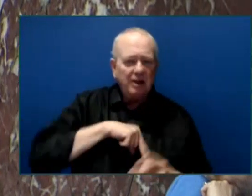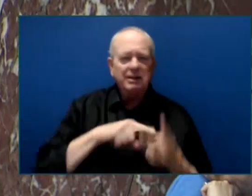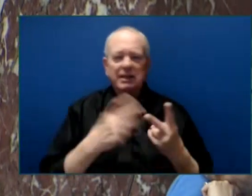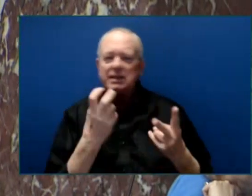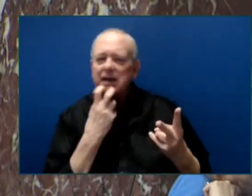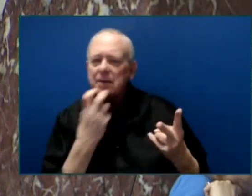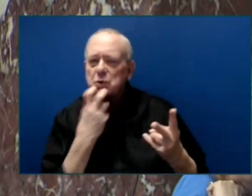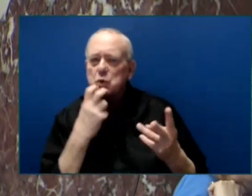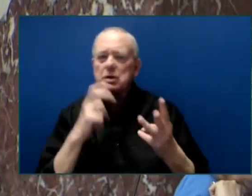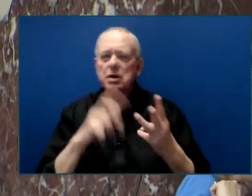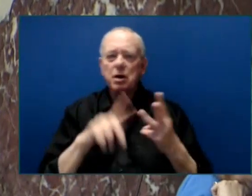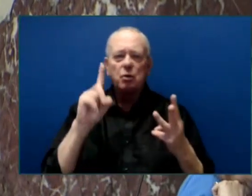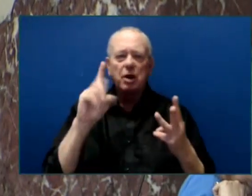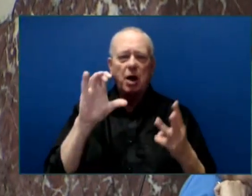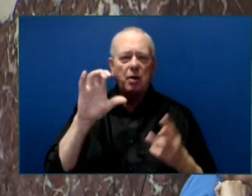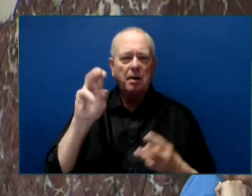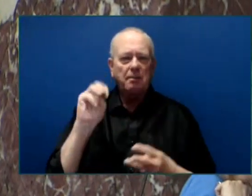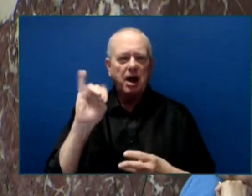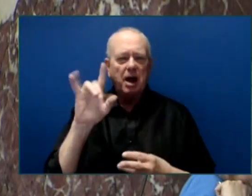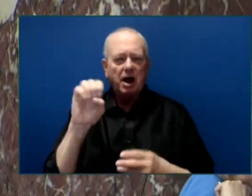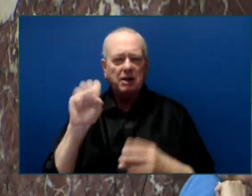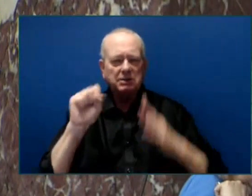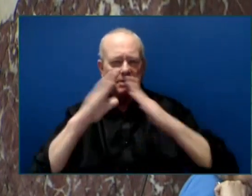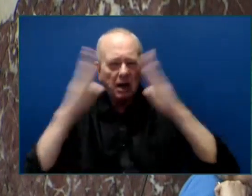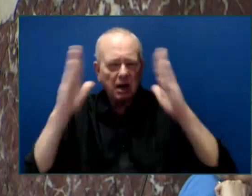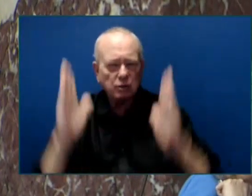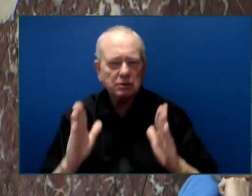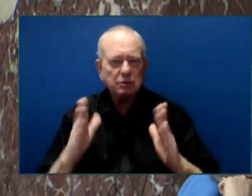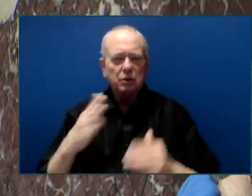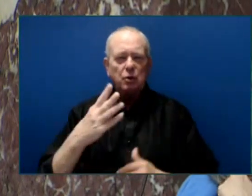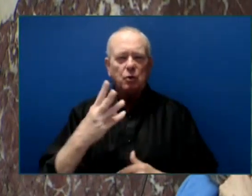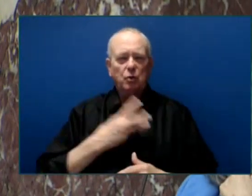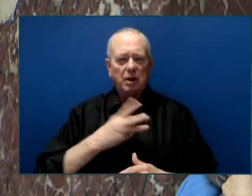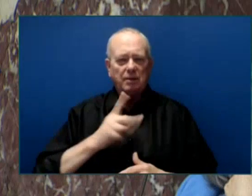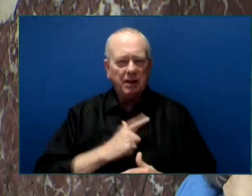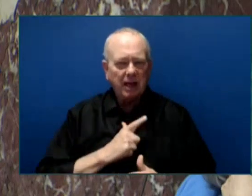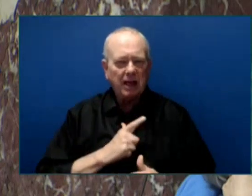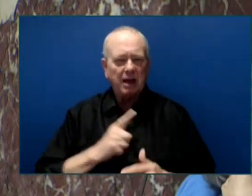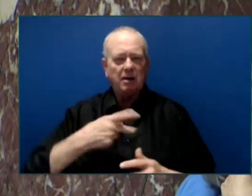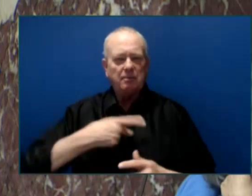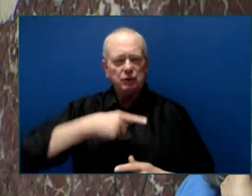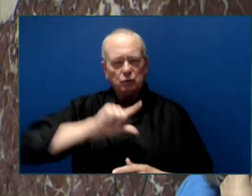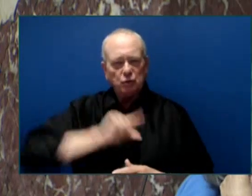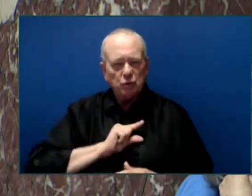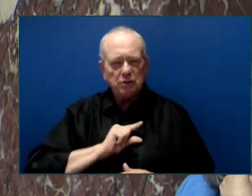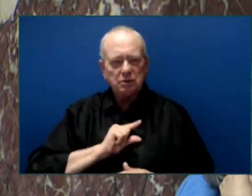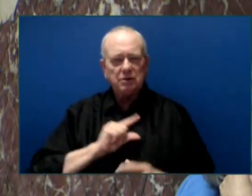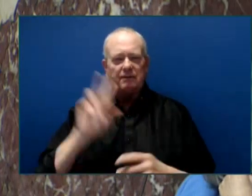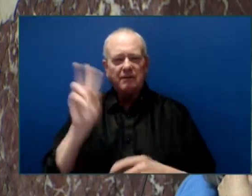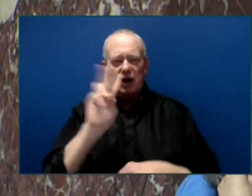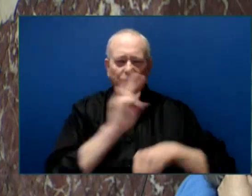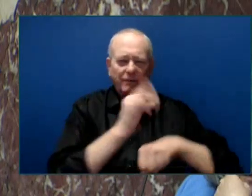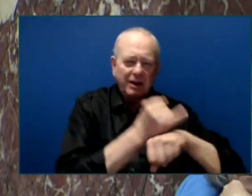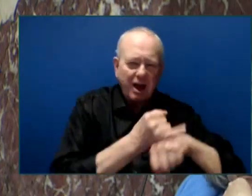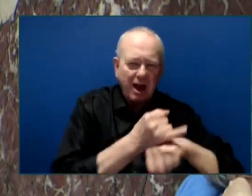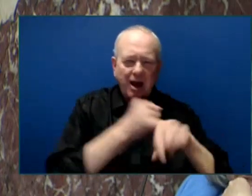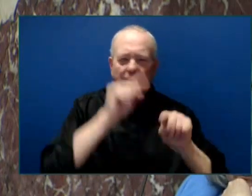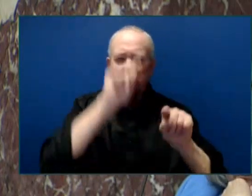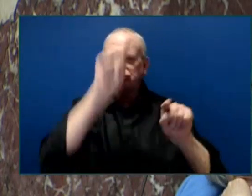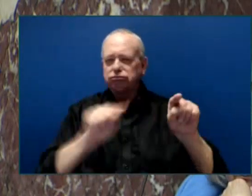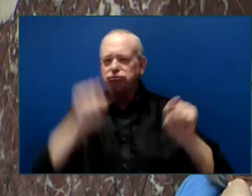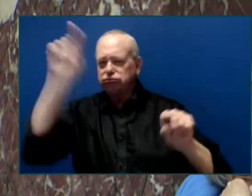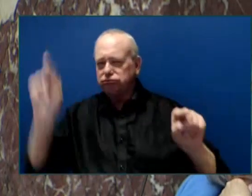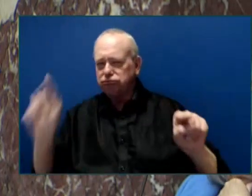folks on the island. We've met with folks in Vancouver. It's very, very important to me that I'm listening to small businesses, and we're certainly doing that work, Mr.